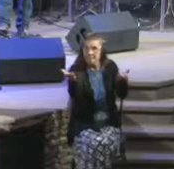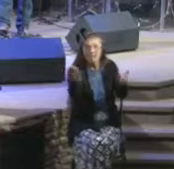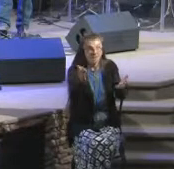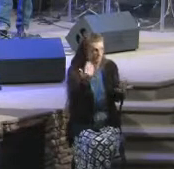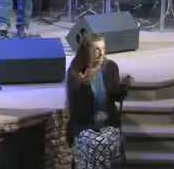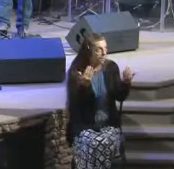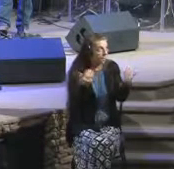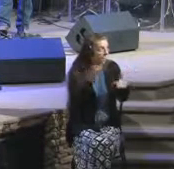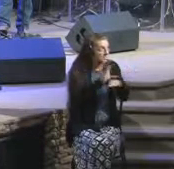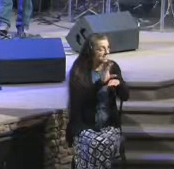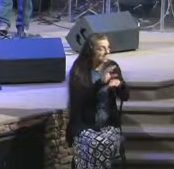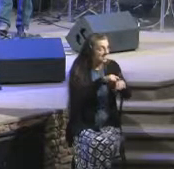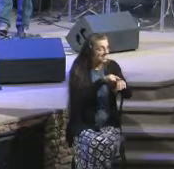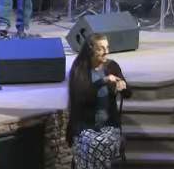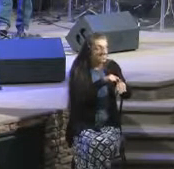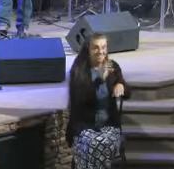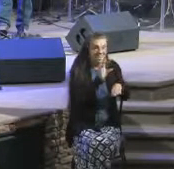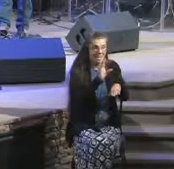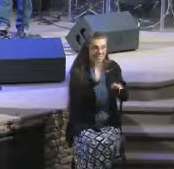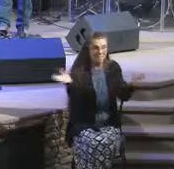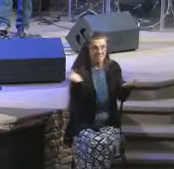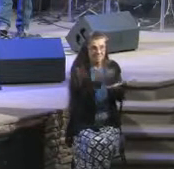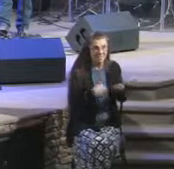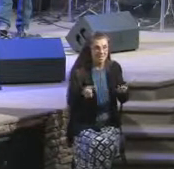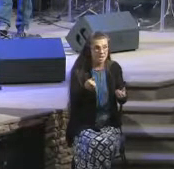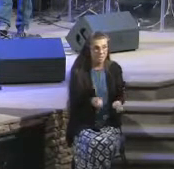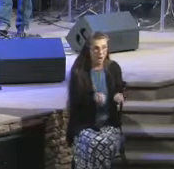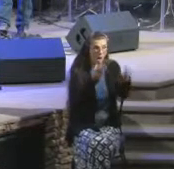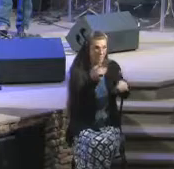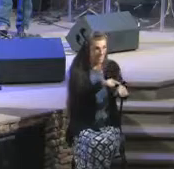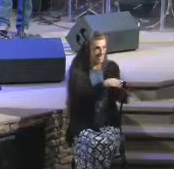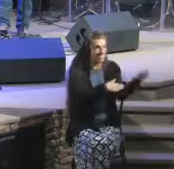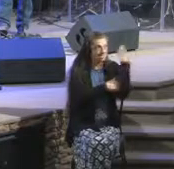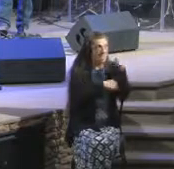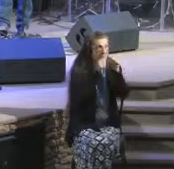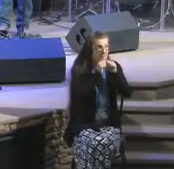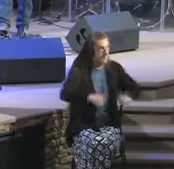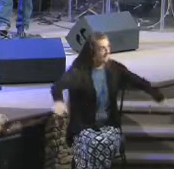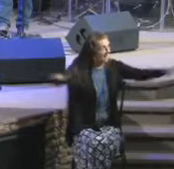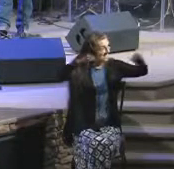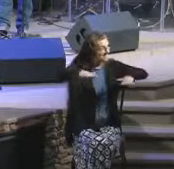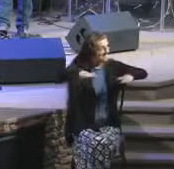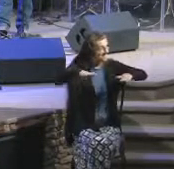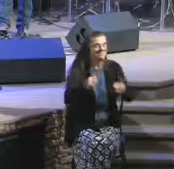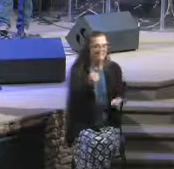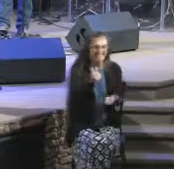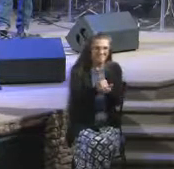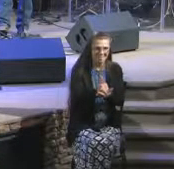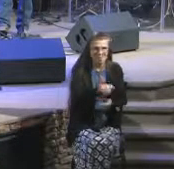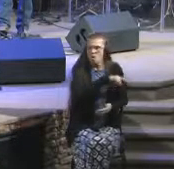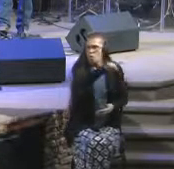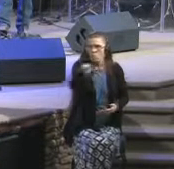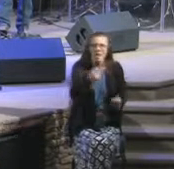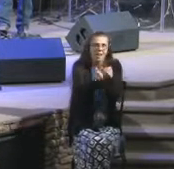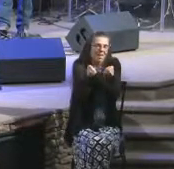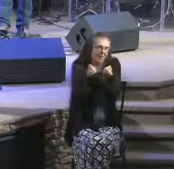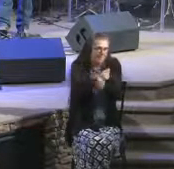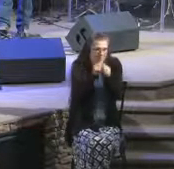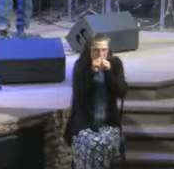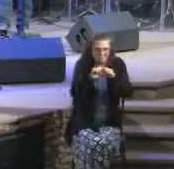It's time to take up the offering this morning. It's time to be a blessing. Amen. We all love to